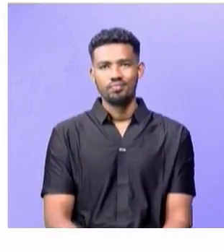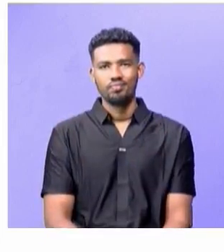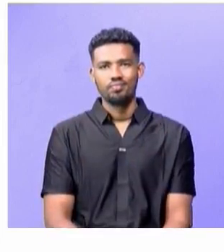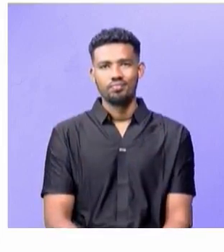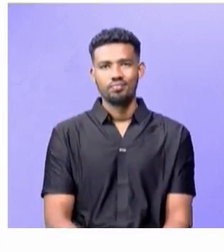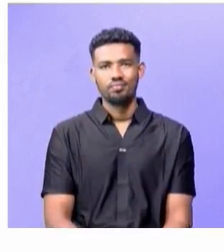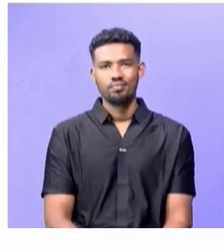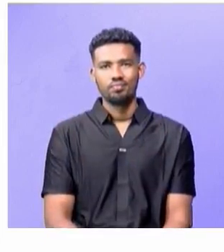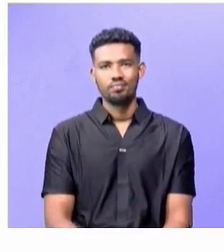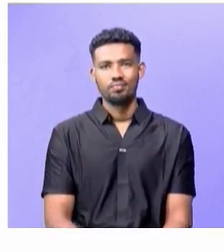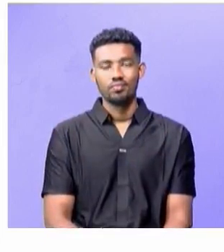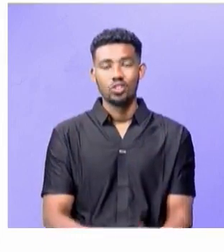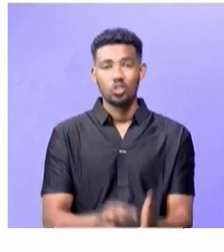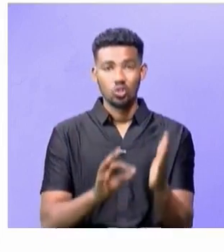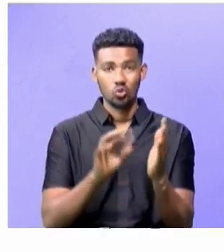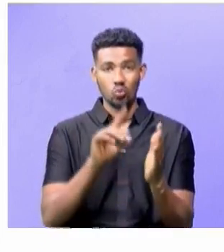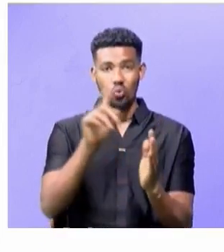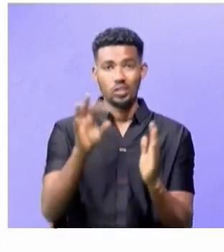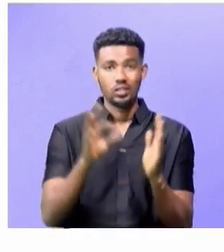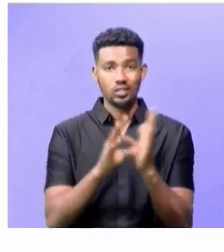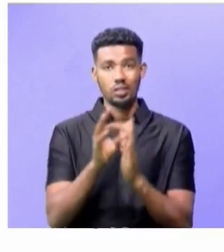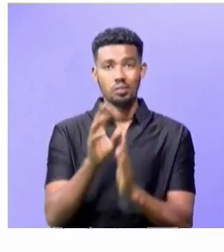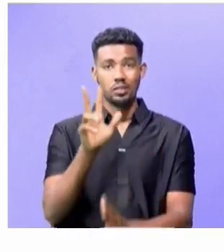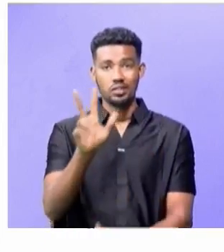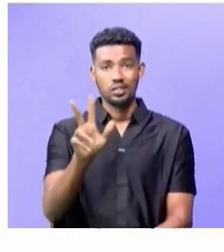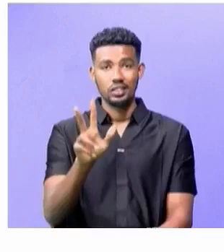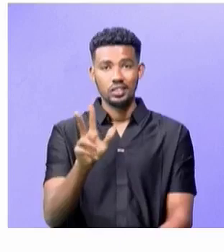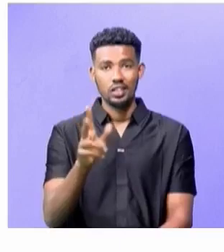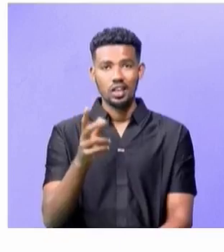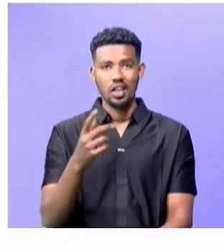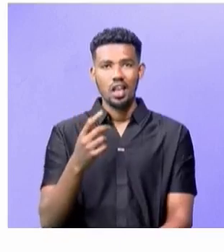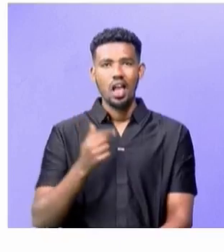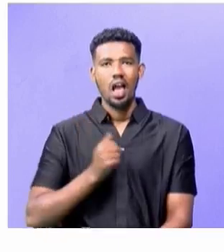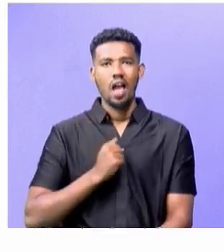Question number 3. I'm from Spain.